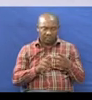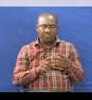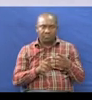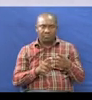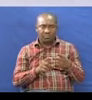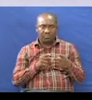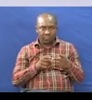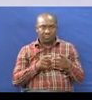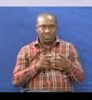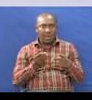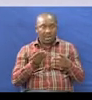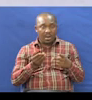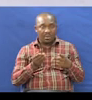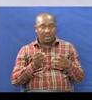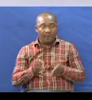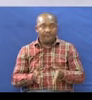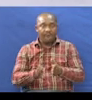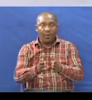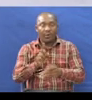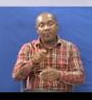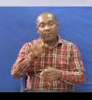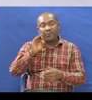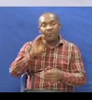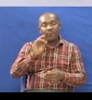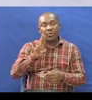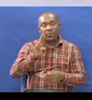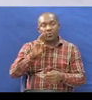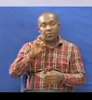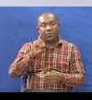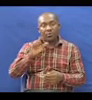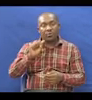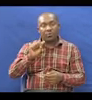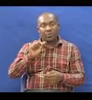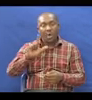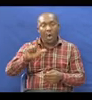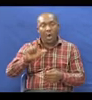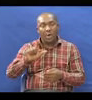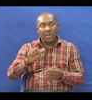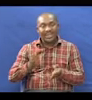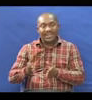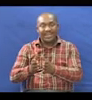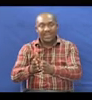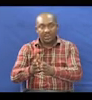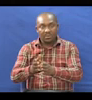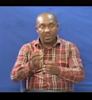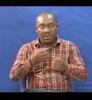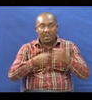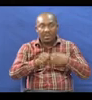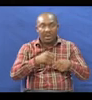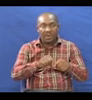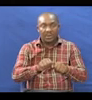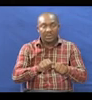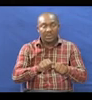This is another form of feudal system which was practiced in Buha